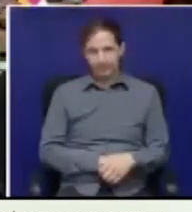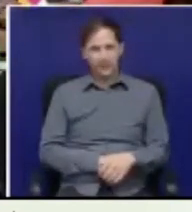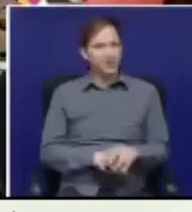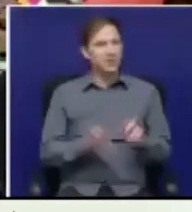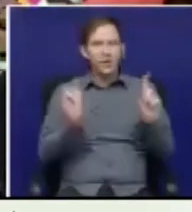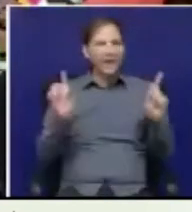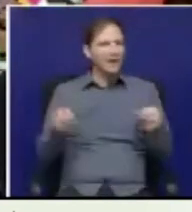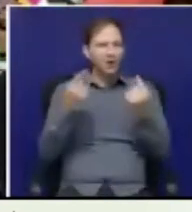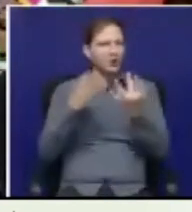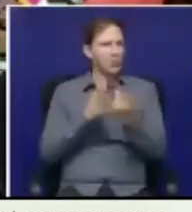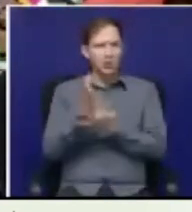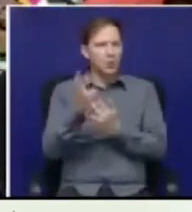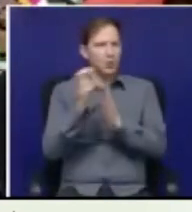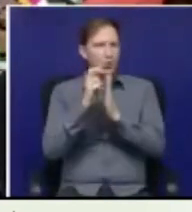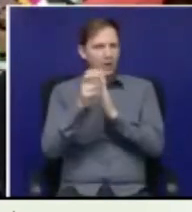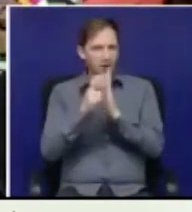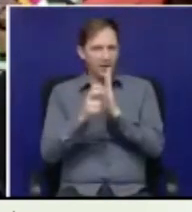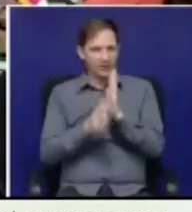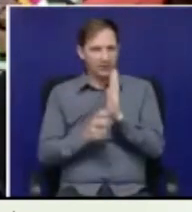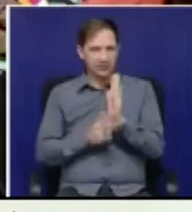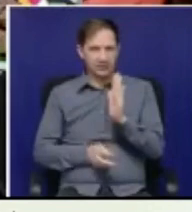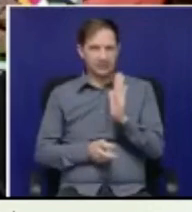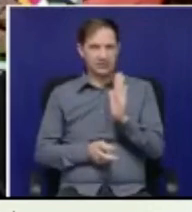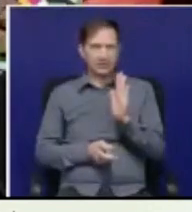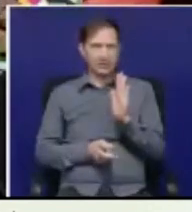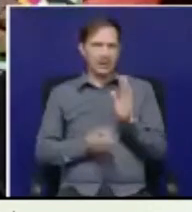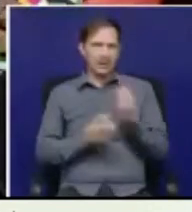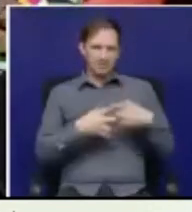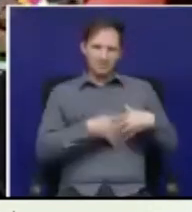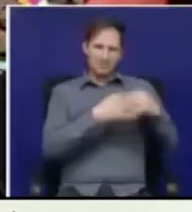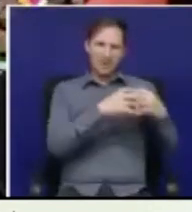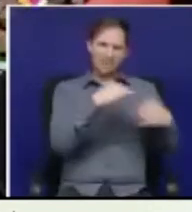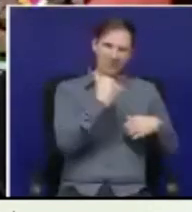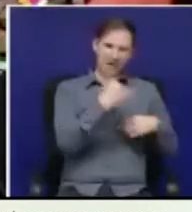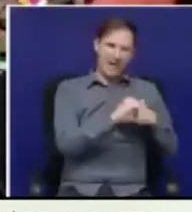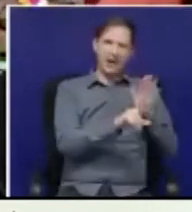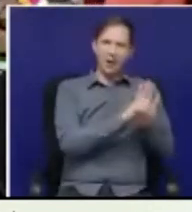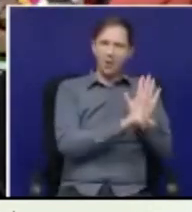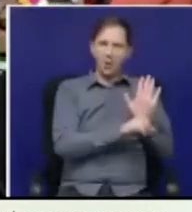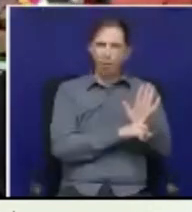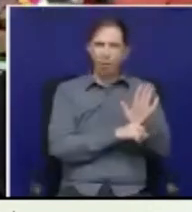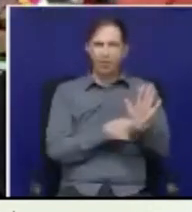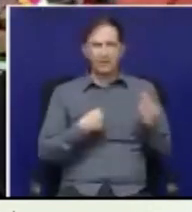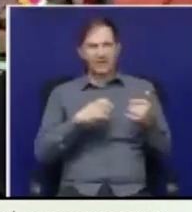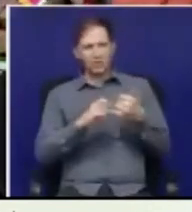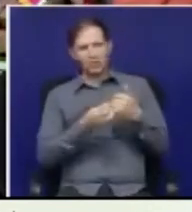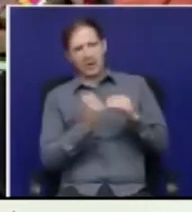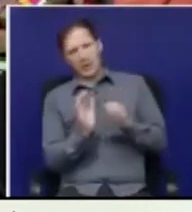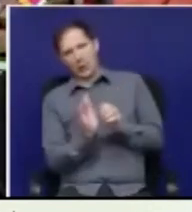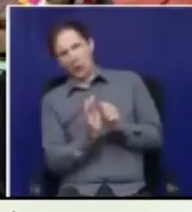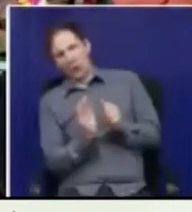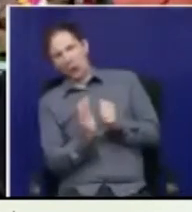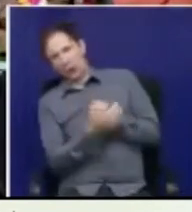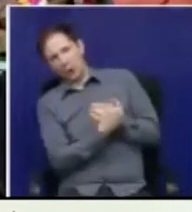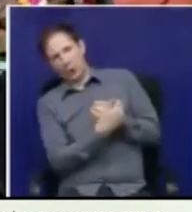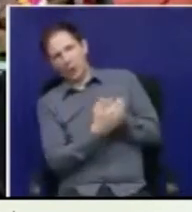regulations, you make yourself a bad law, and then through regulations trying to circumvent that.